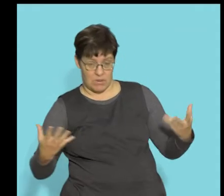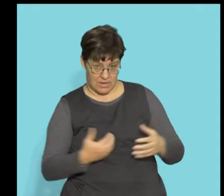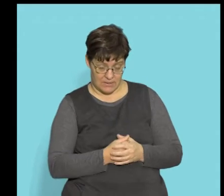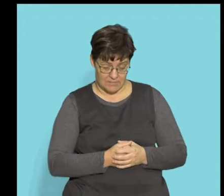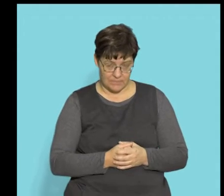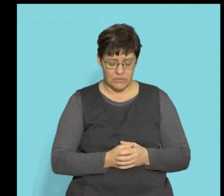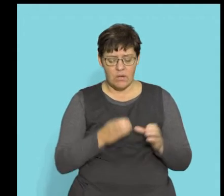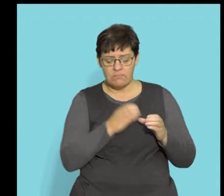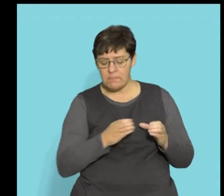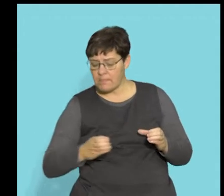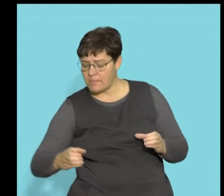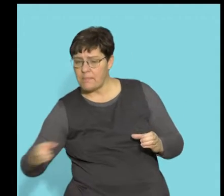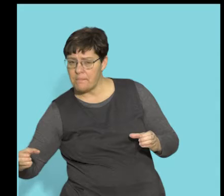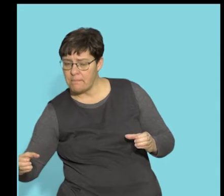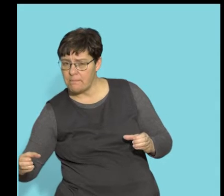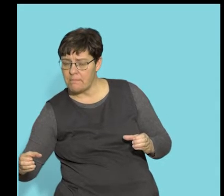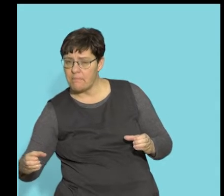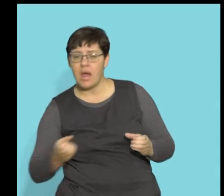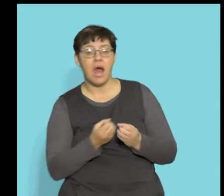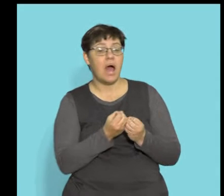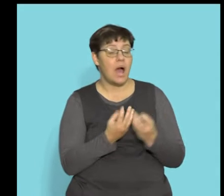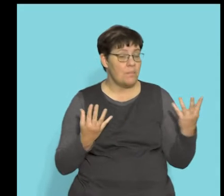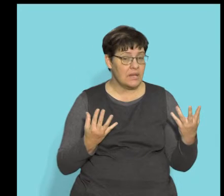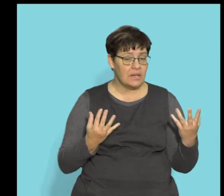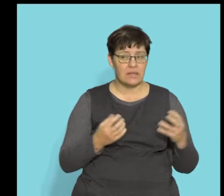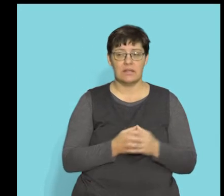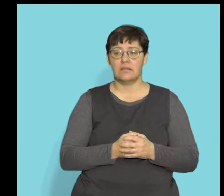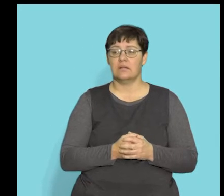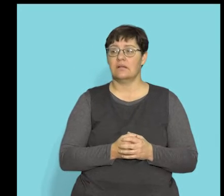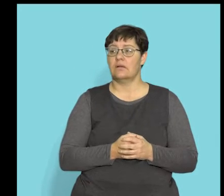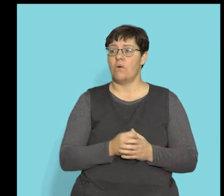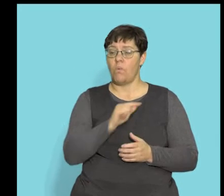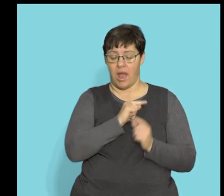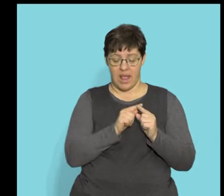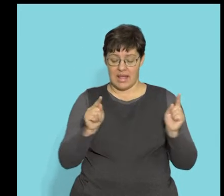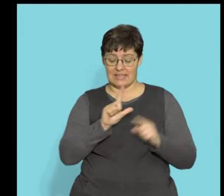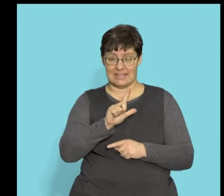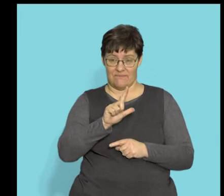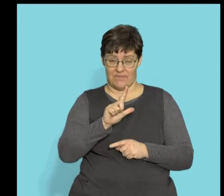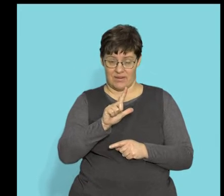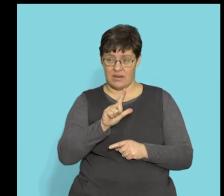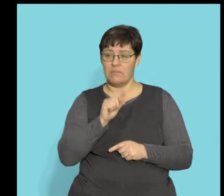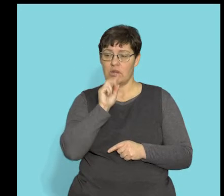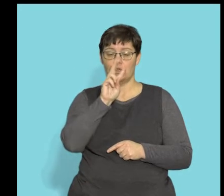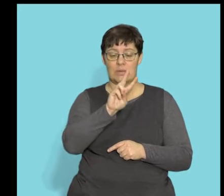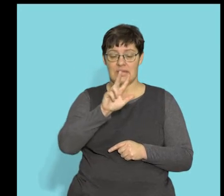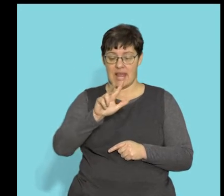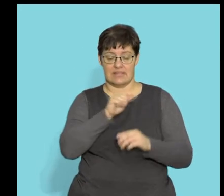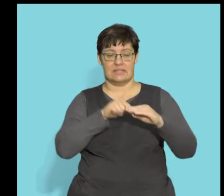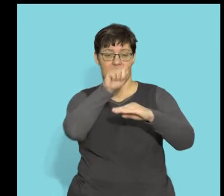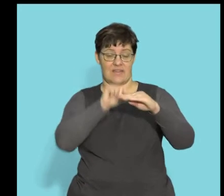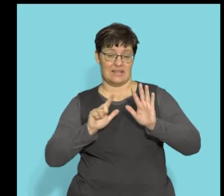7 centimeters, I would be able to fit 28 divided by